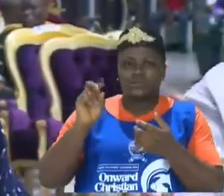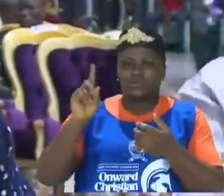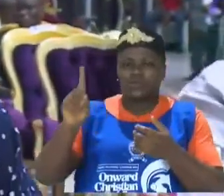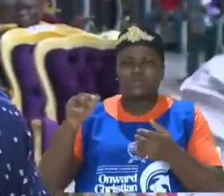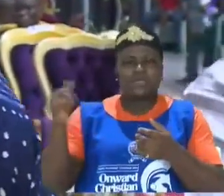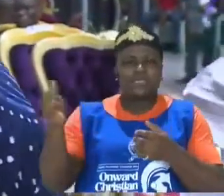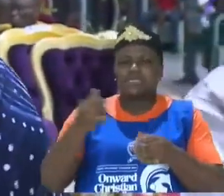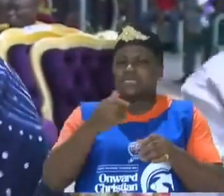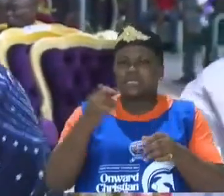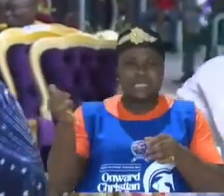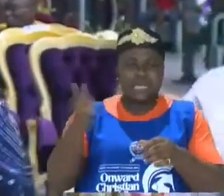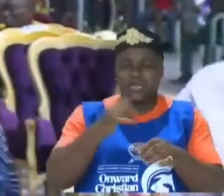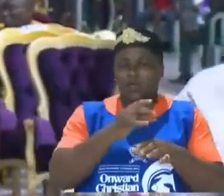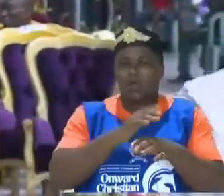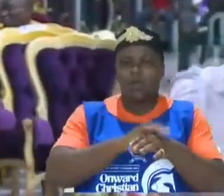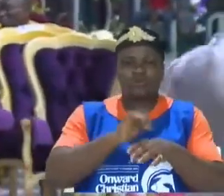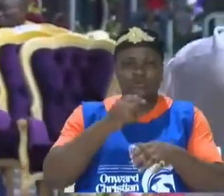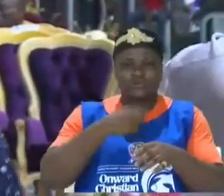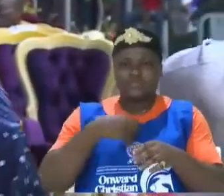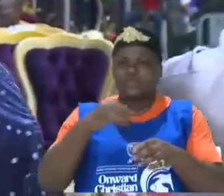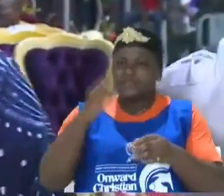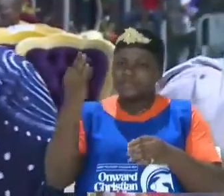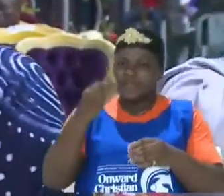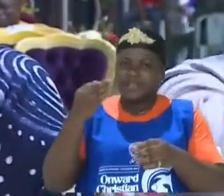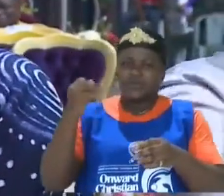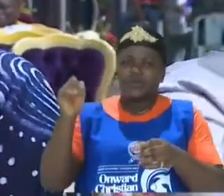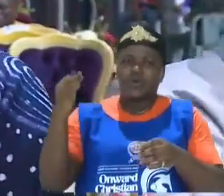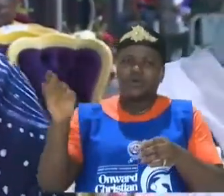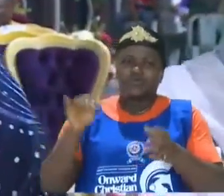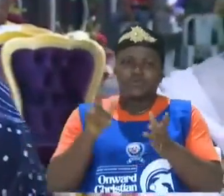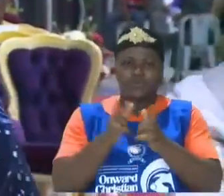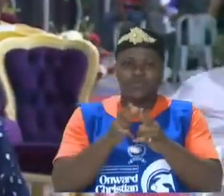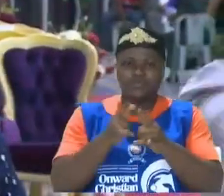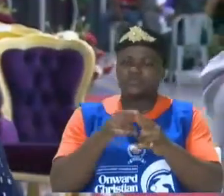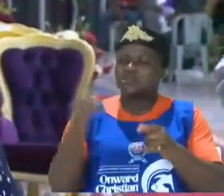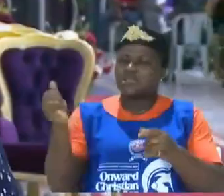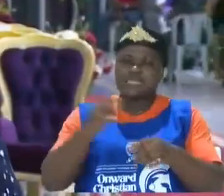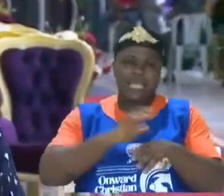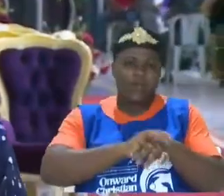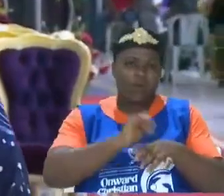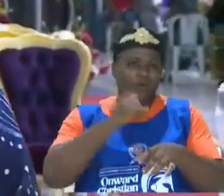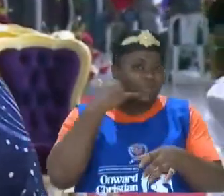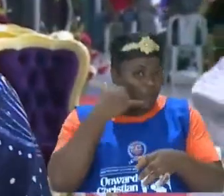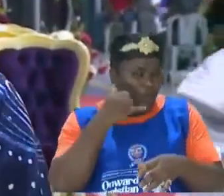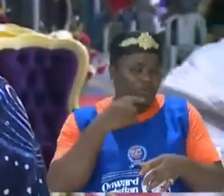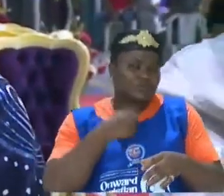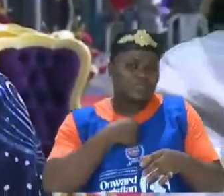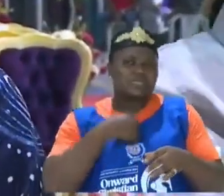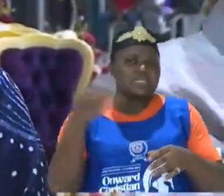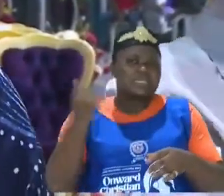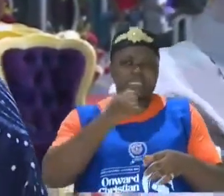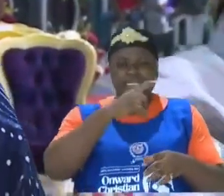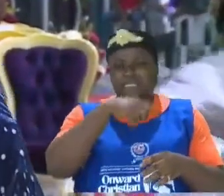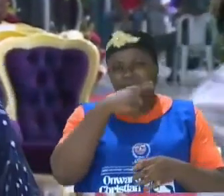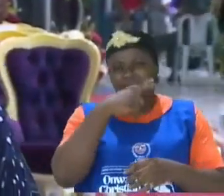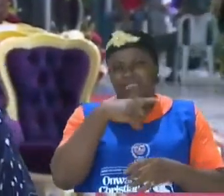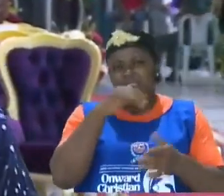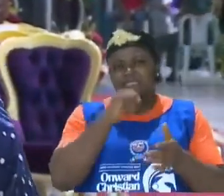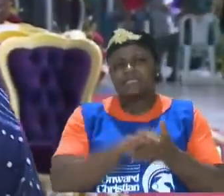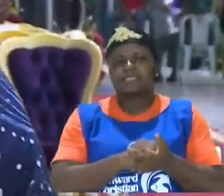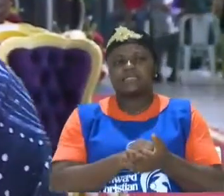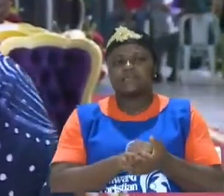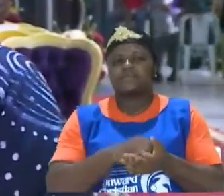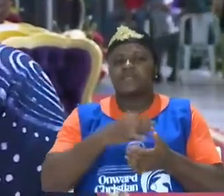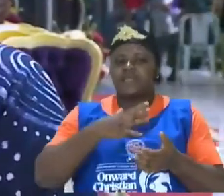was a Friday of the convention. And they called me and they said that